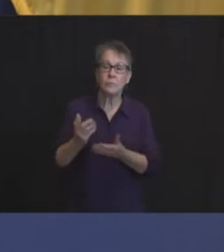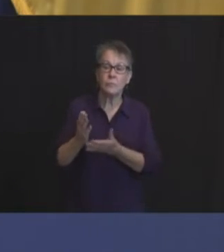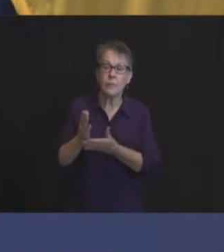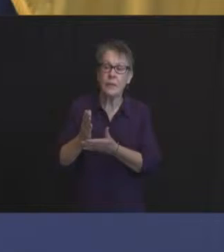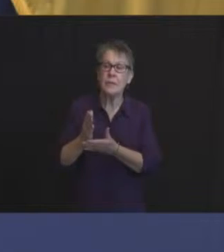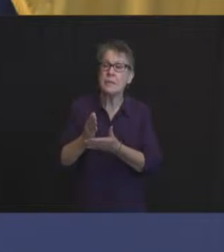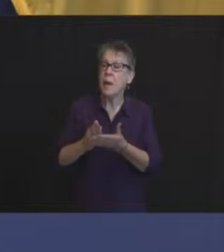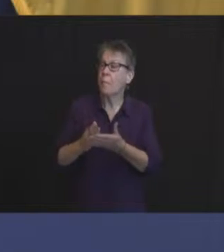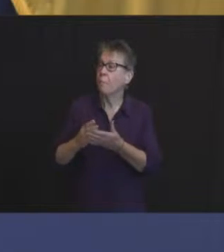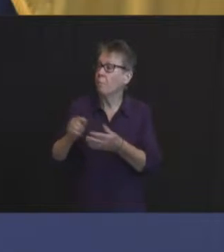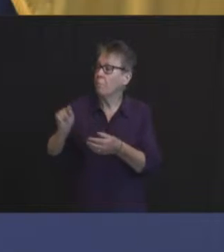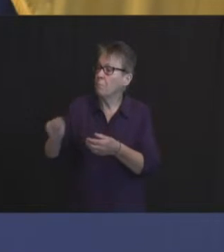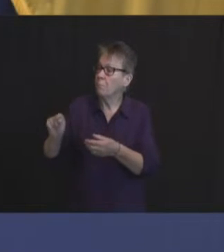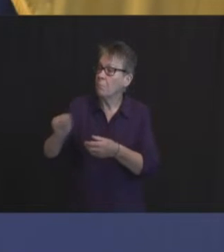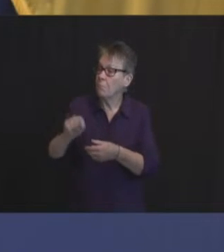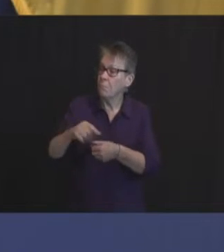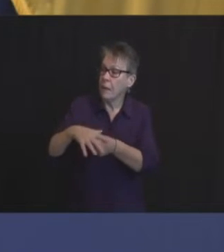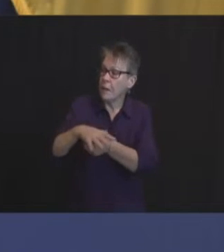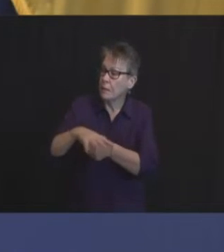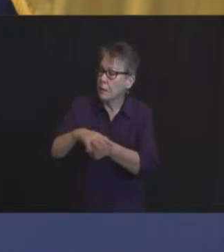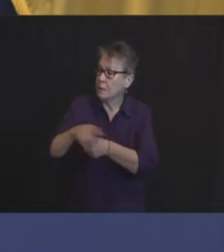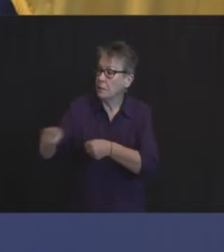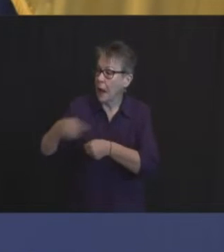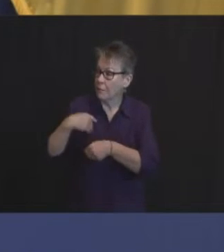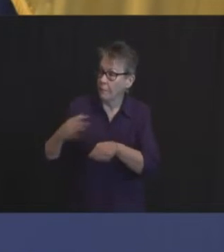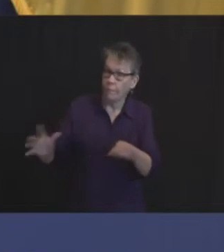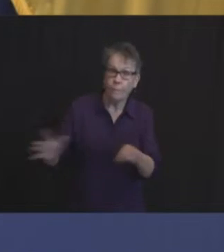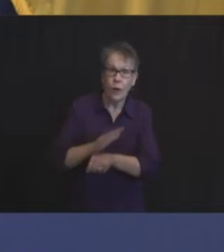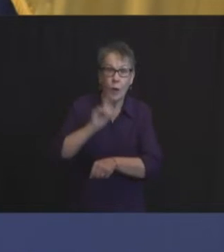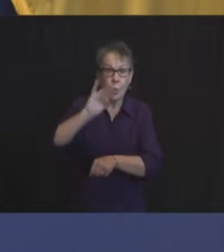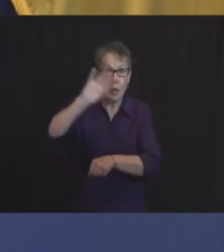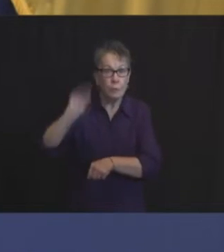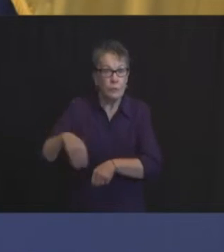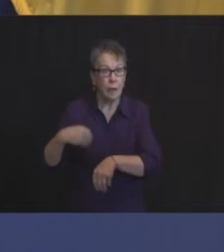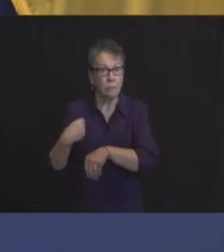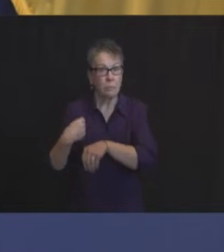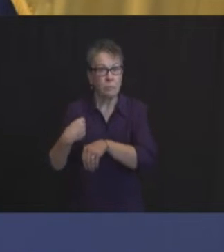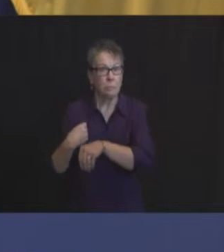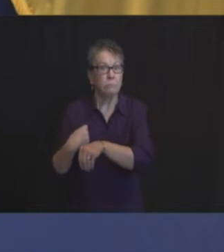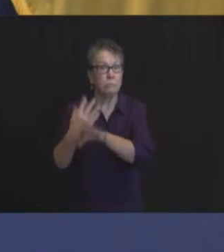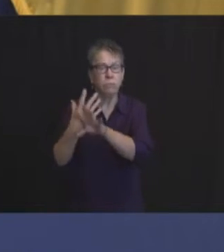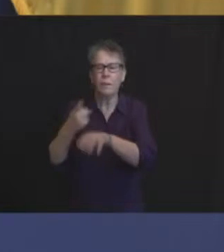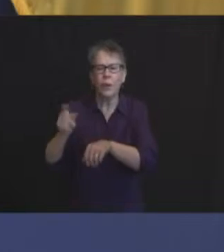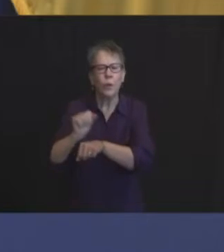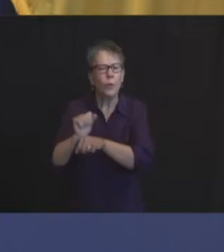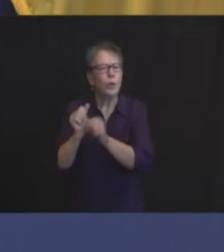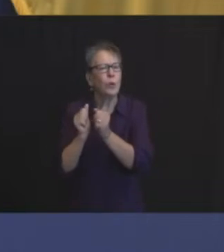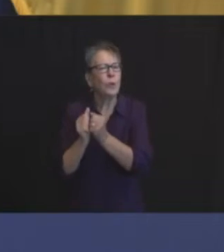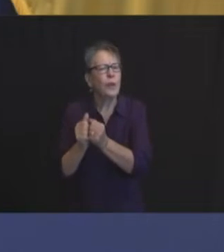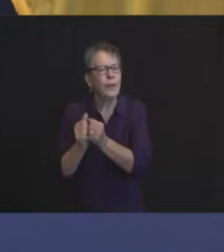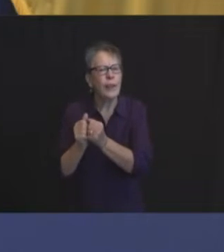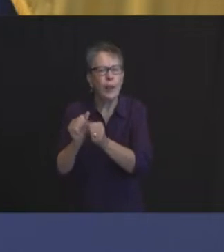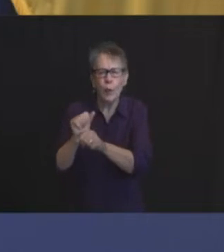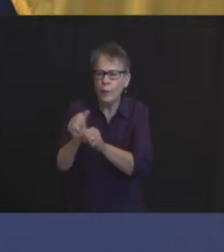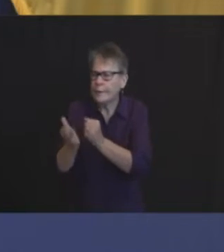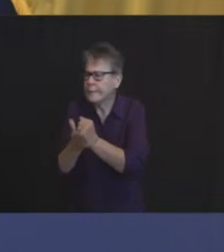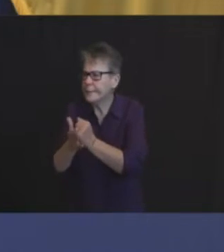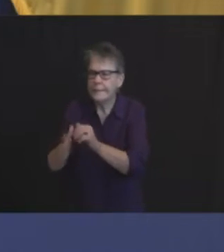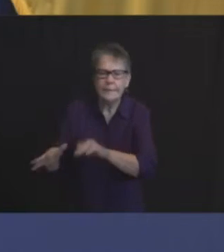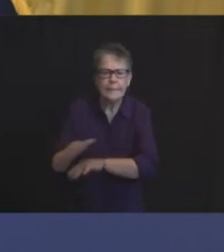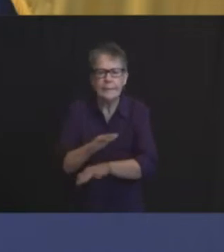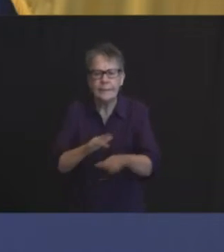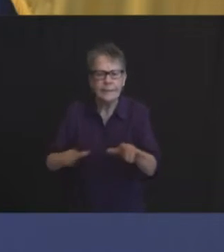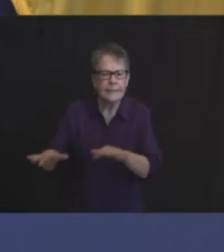to give them the respect that they're close to the ground. There's no question, I'm saying in the presence